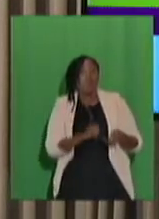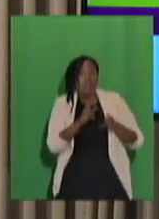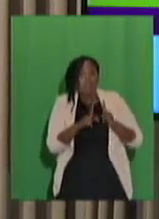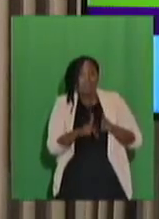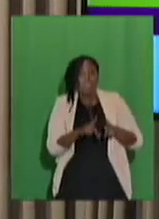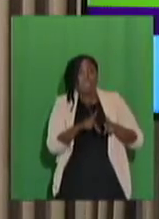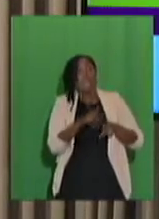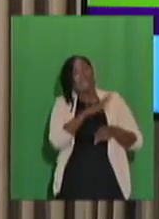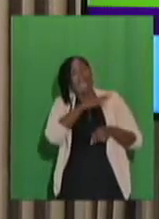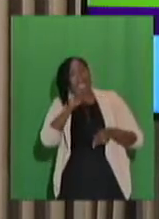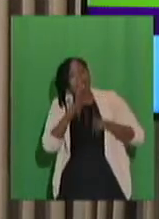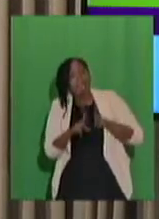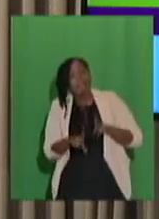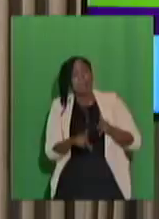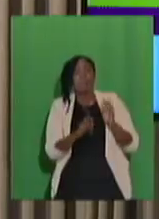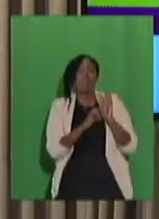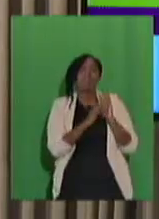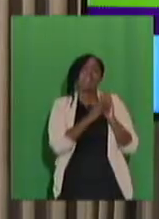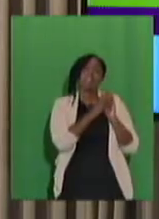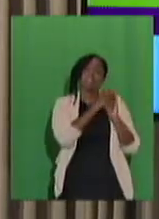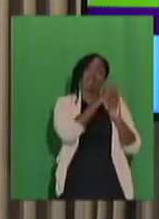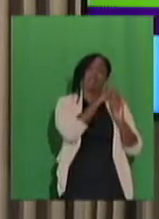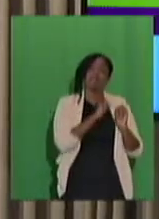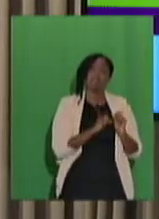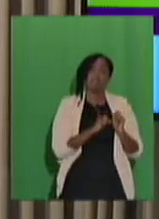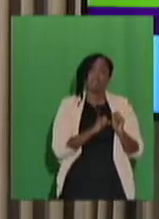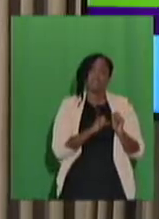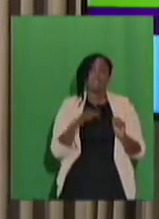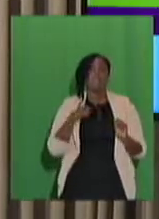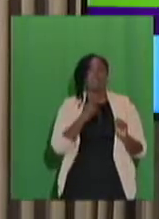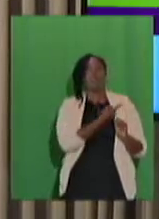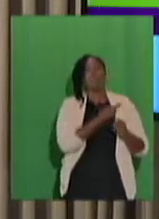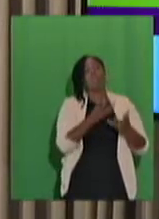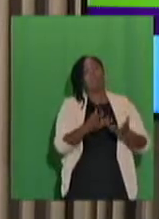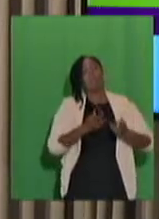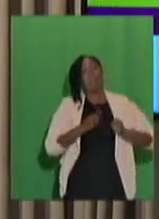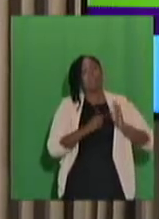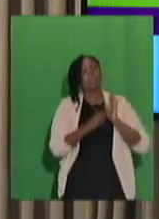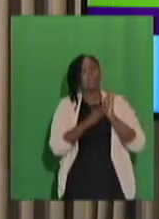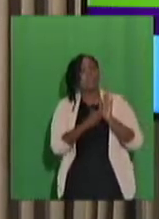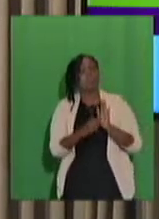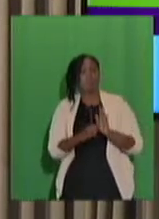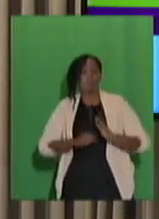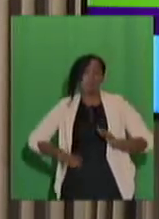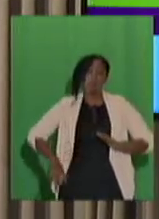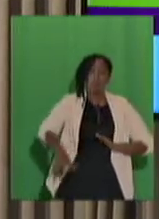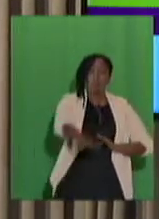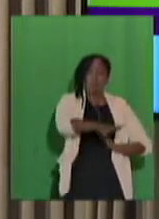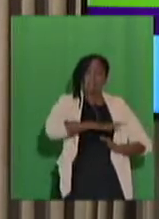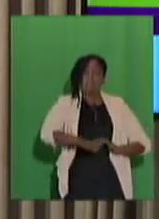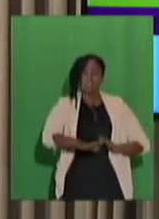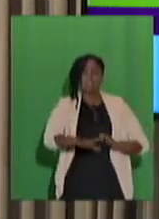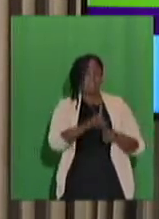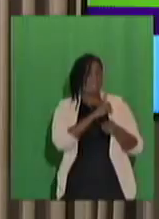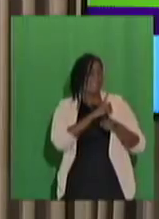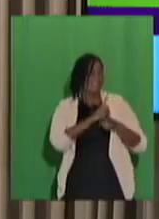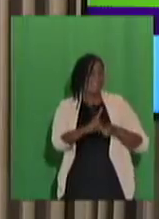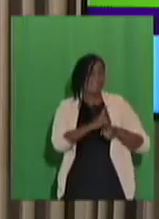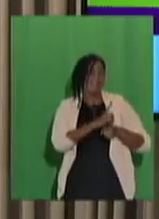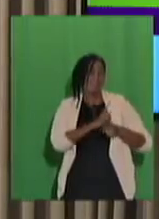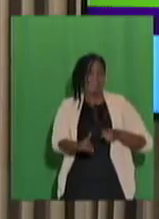We want to show our collective discipline as a country. I go back to the watchwords: